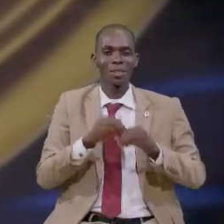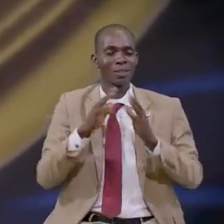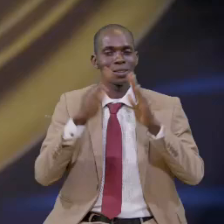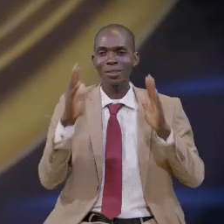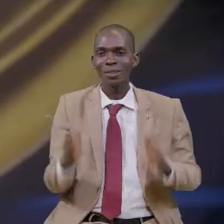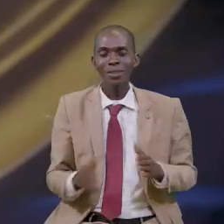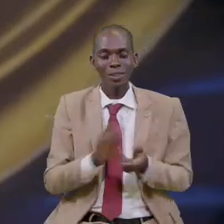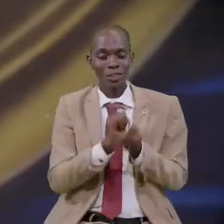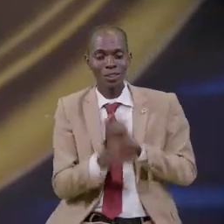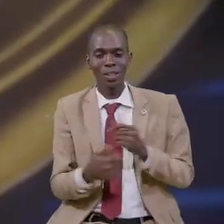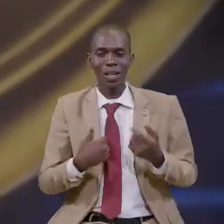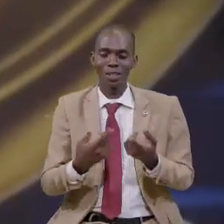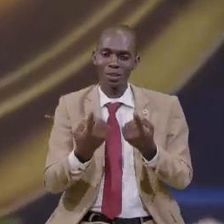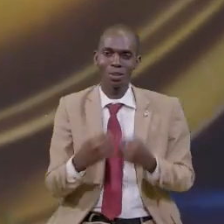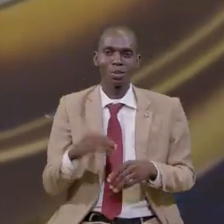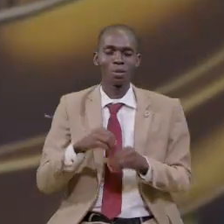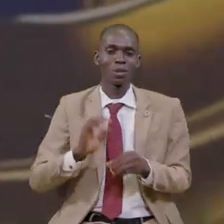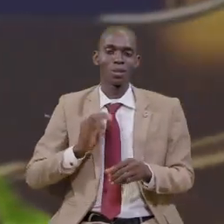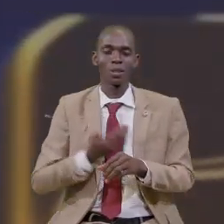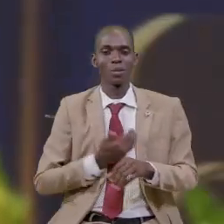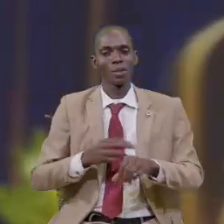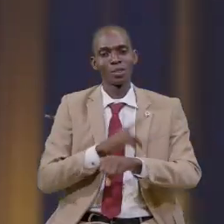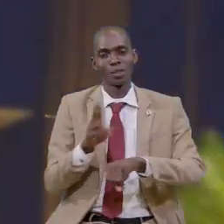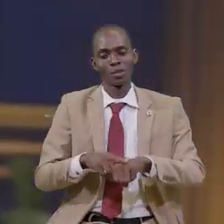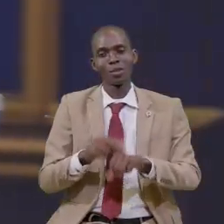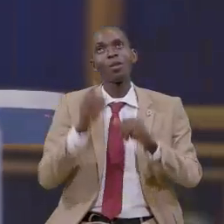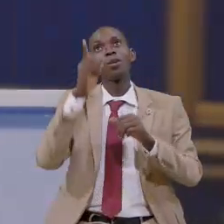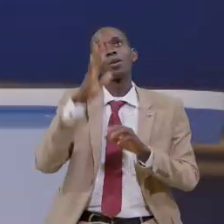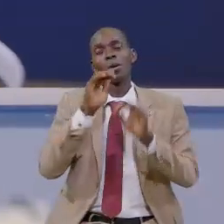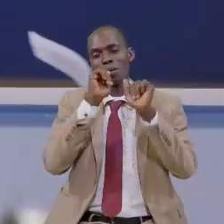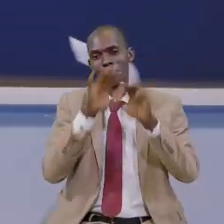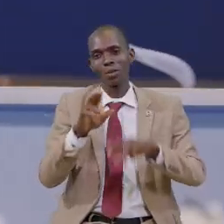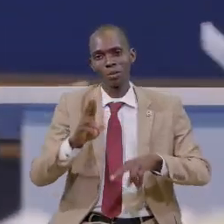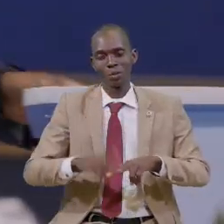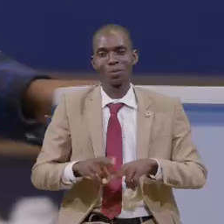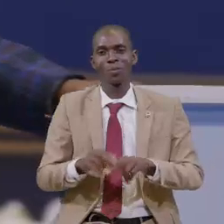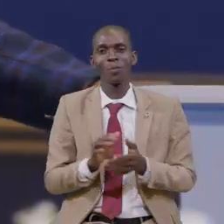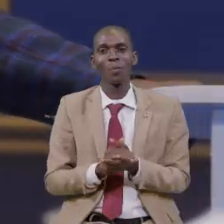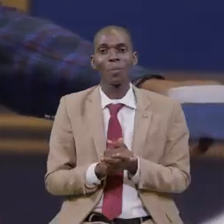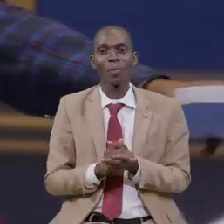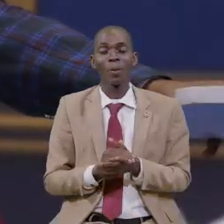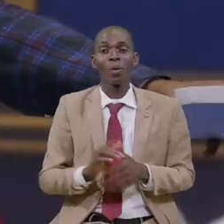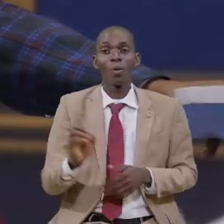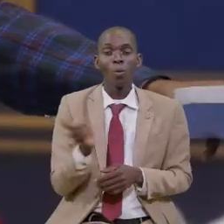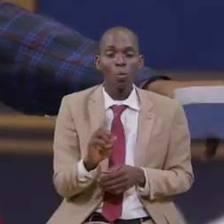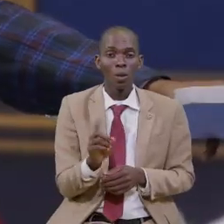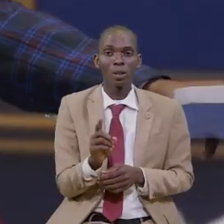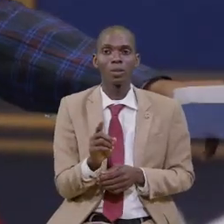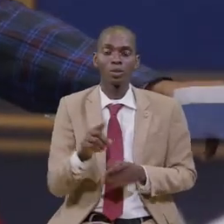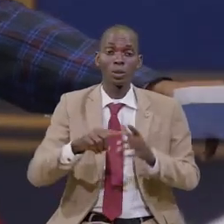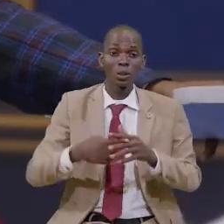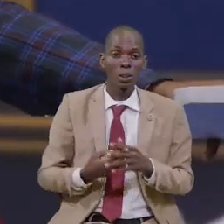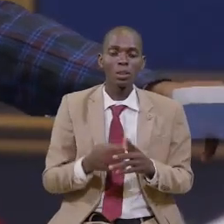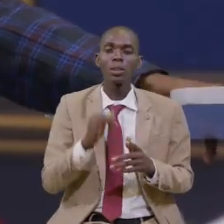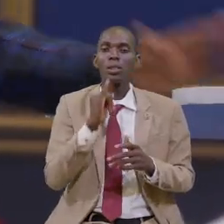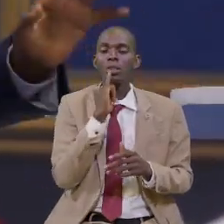nation. God bless you. You can see now where we start, the purpose of heart.